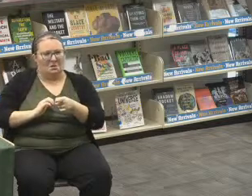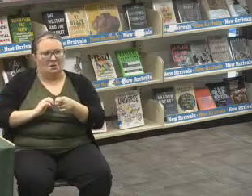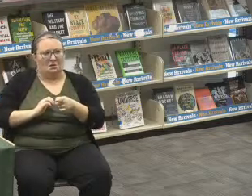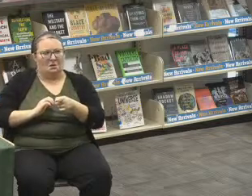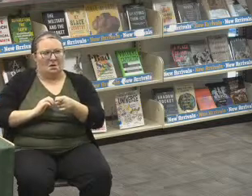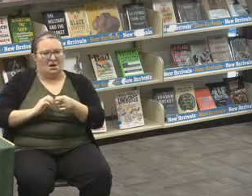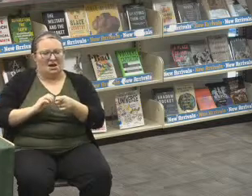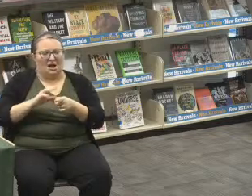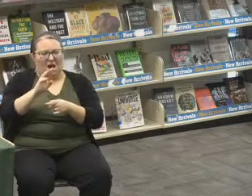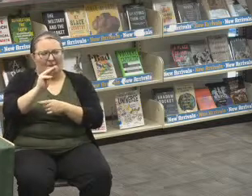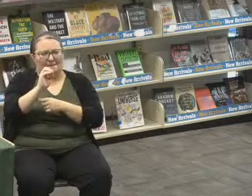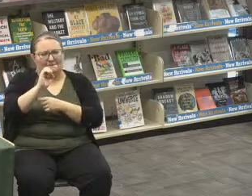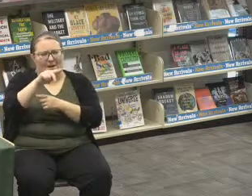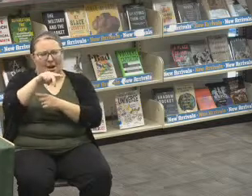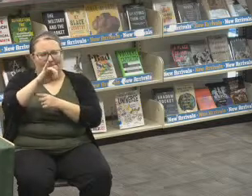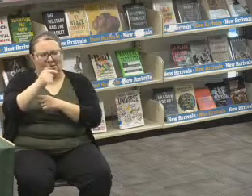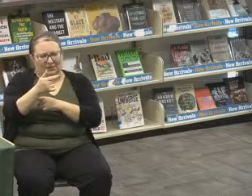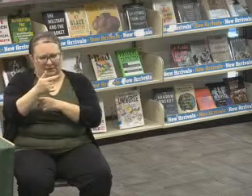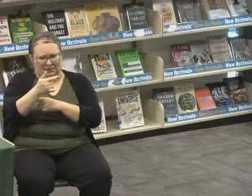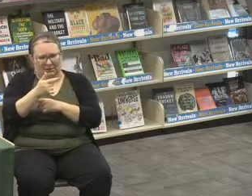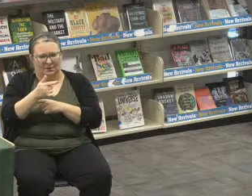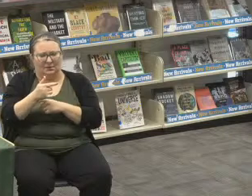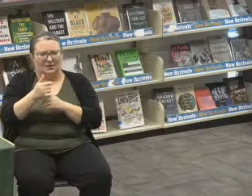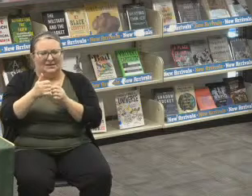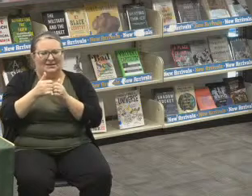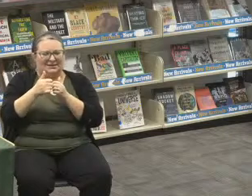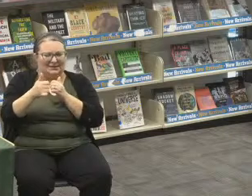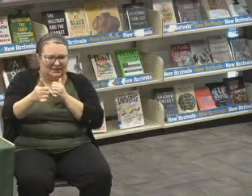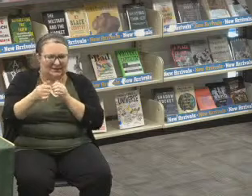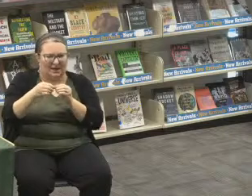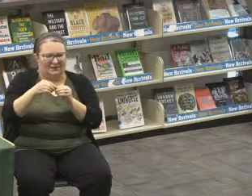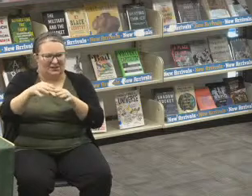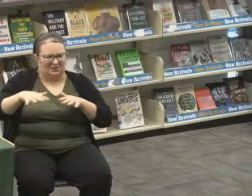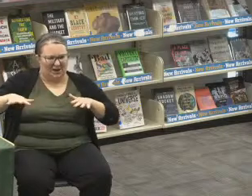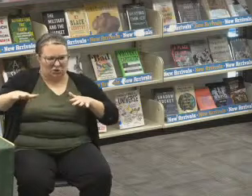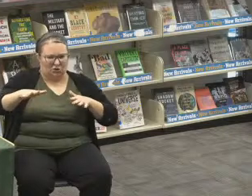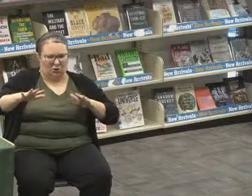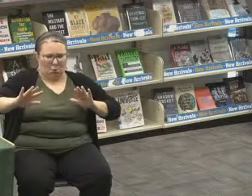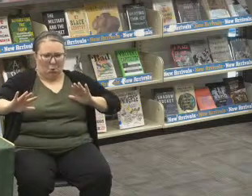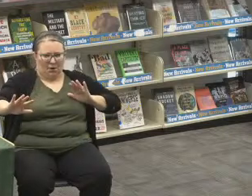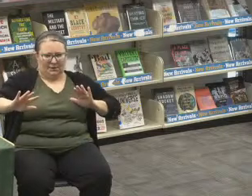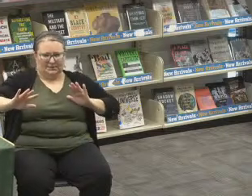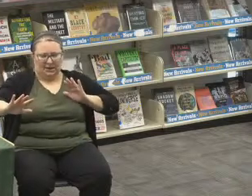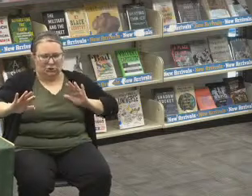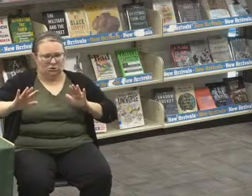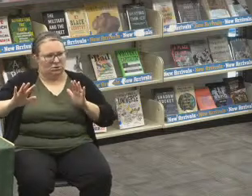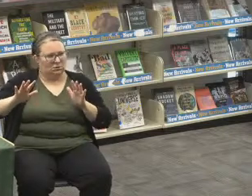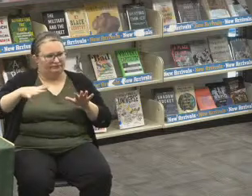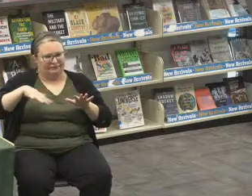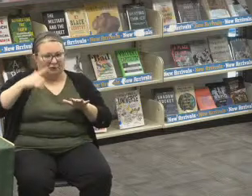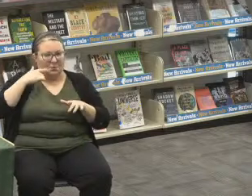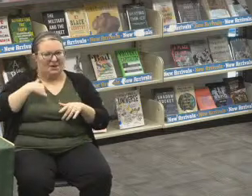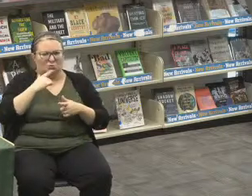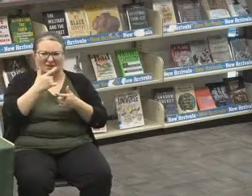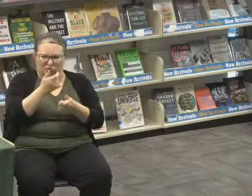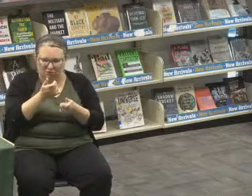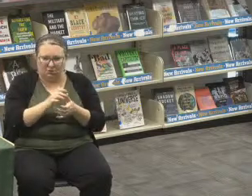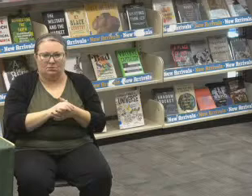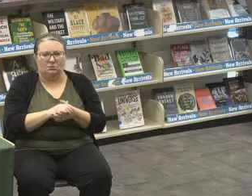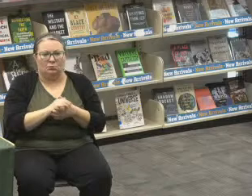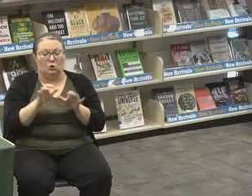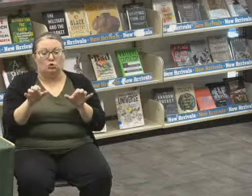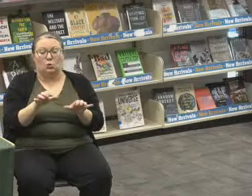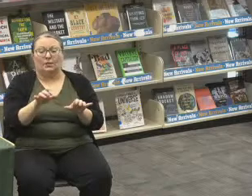of mapping intensities and distances, and has a spatial orientation for me, which is kind of interesting. So when doing